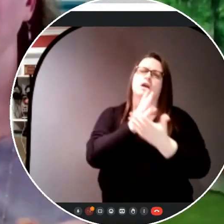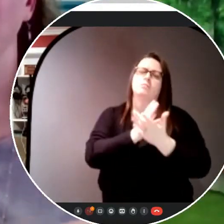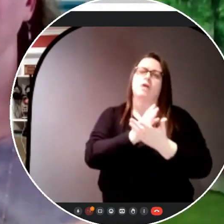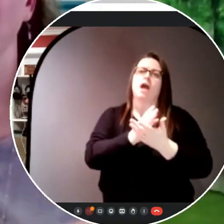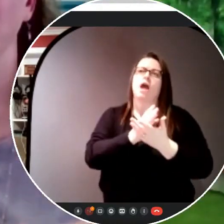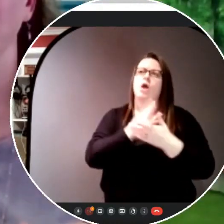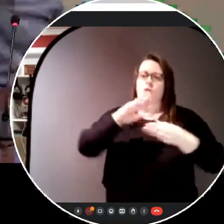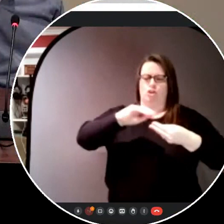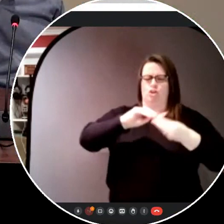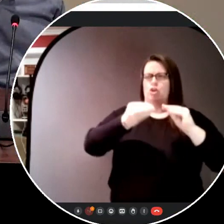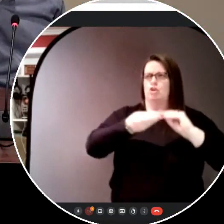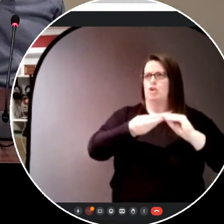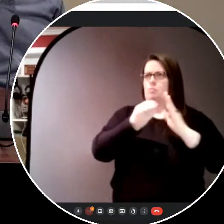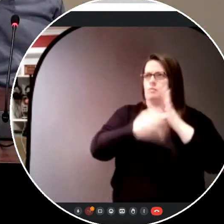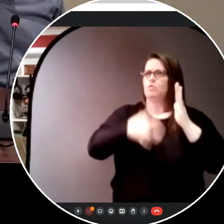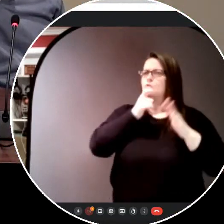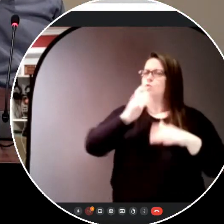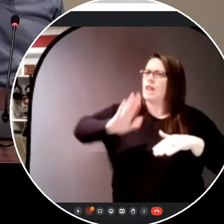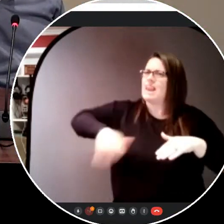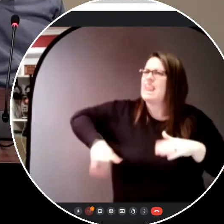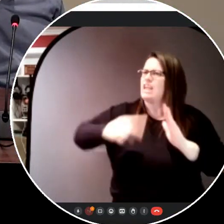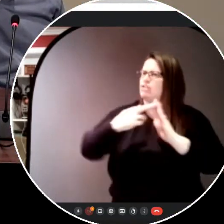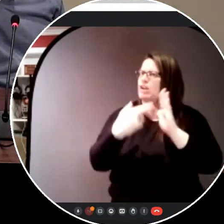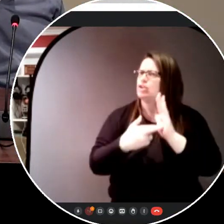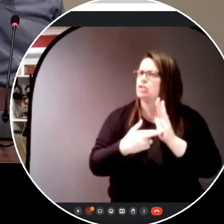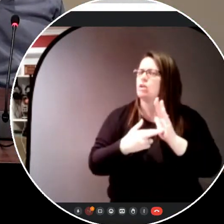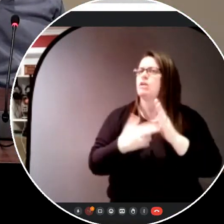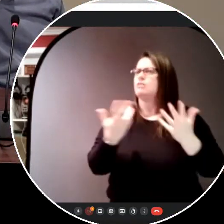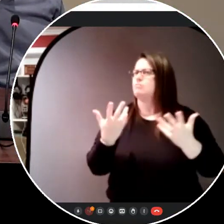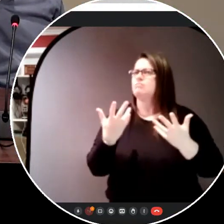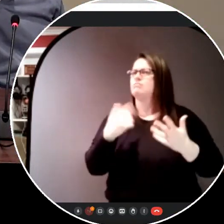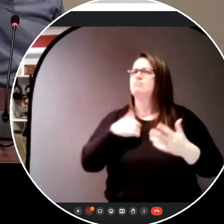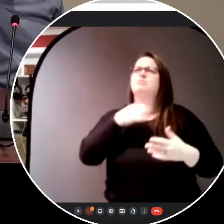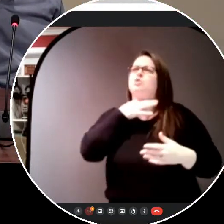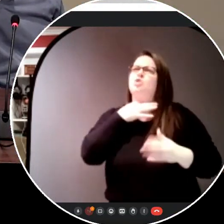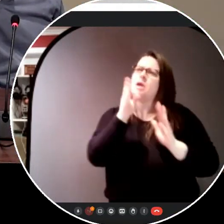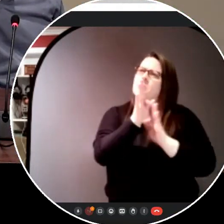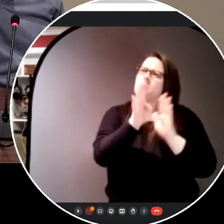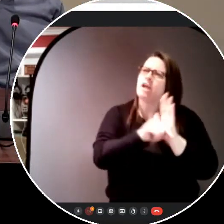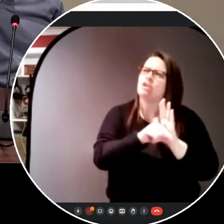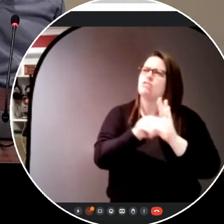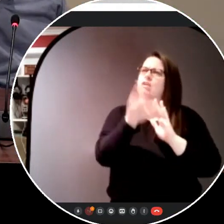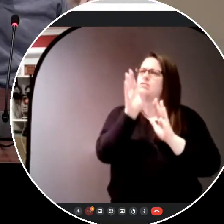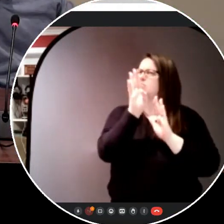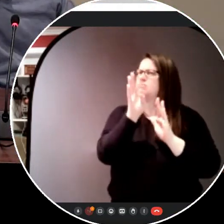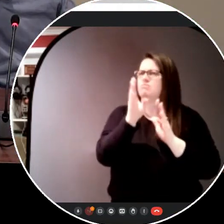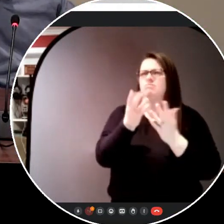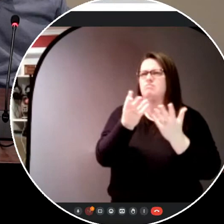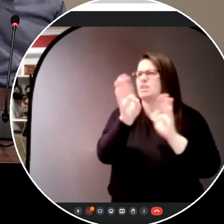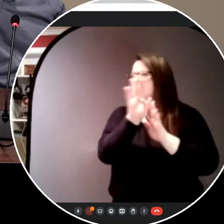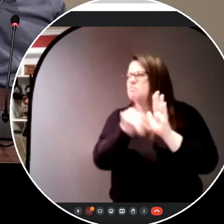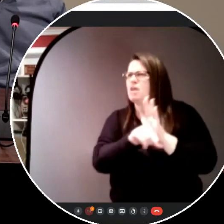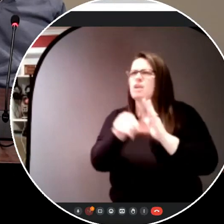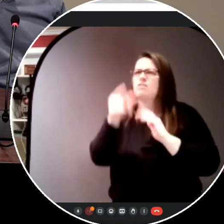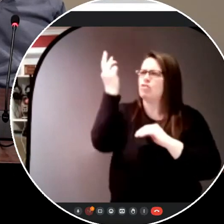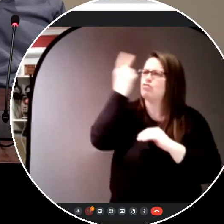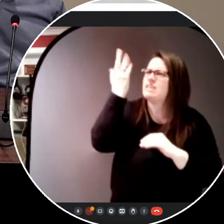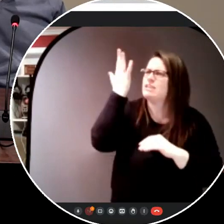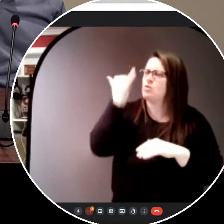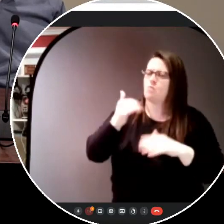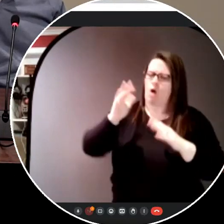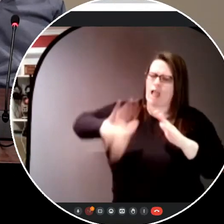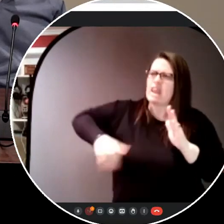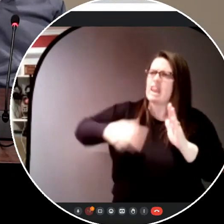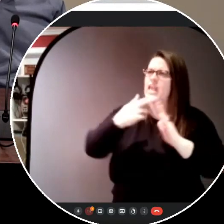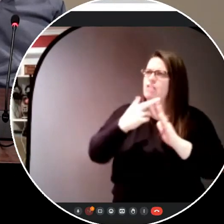late registrations. What's the background or reason why there's so many late registrations, seemingly consistent over the reporting period